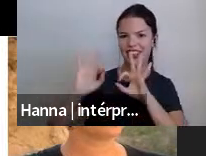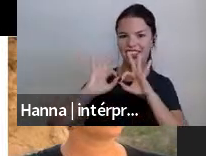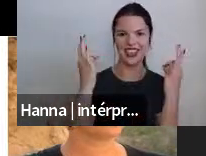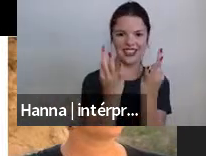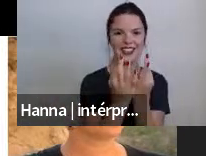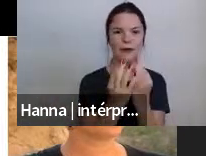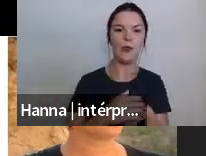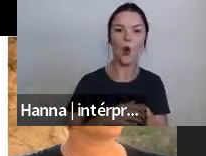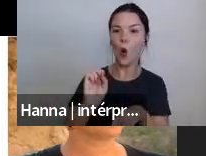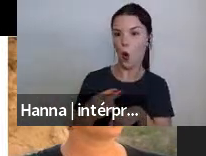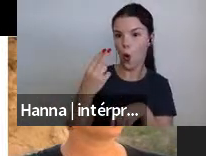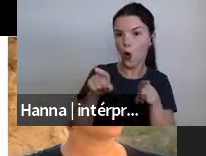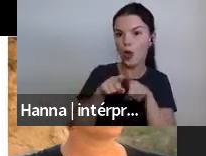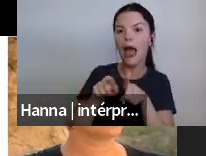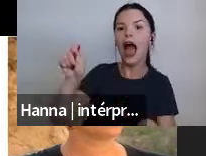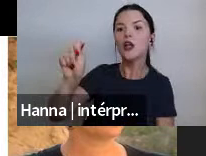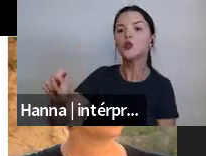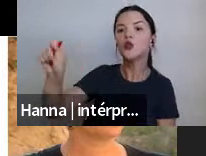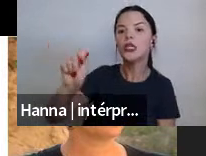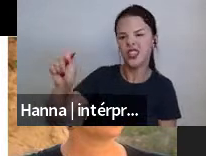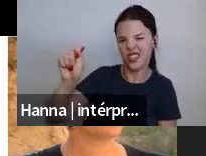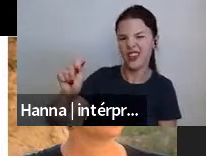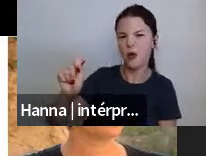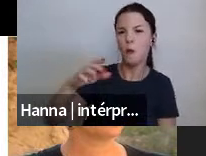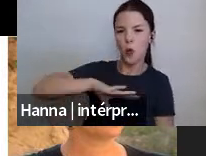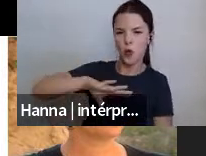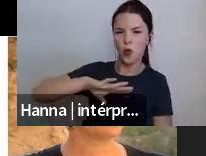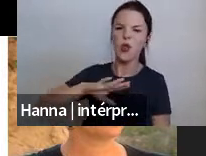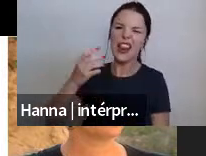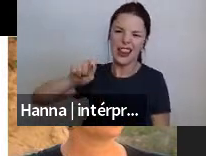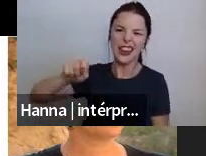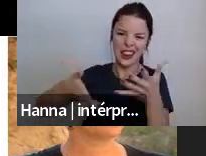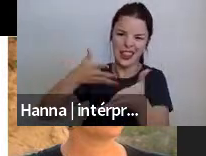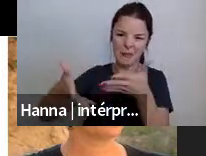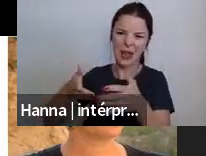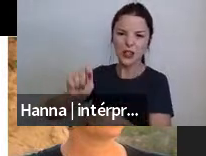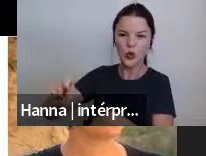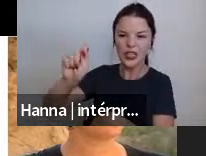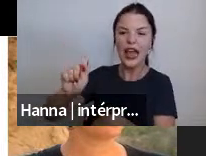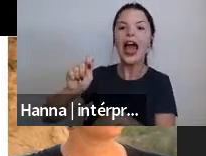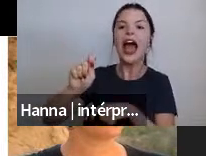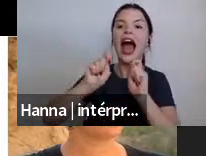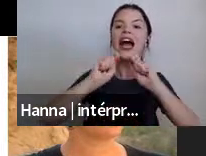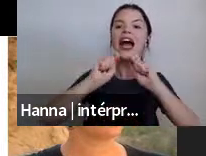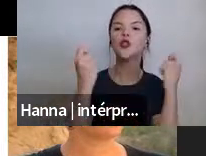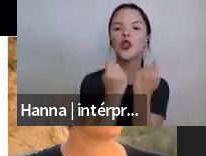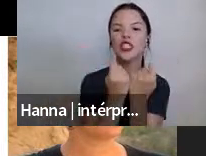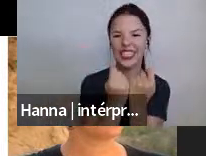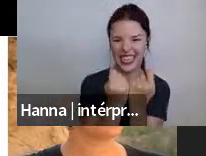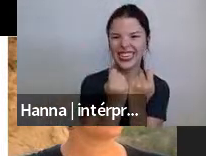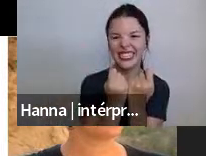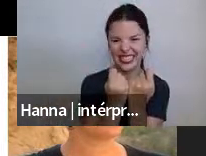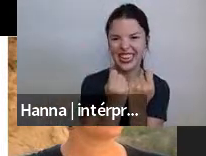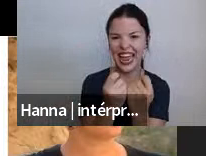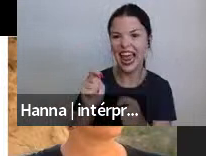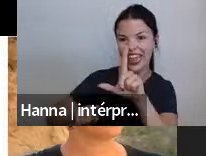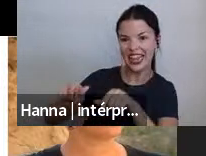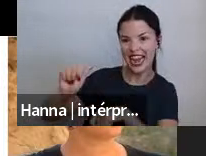like this, is produced with an A handshake. The sign for